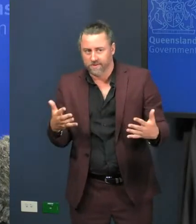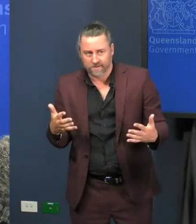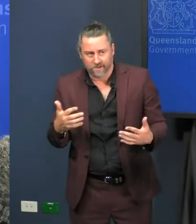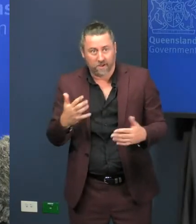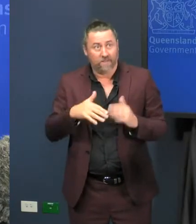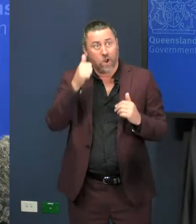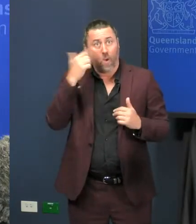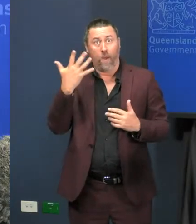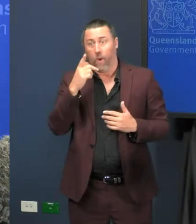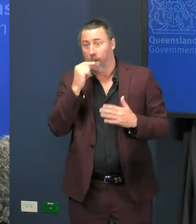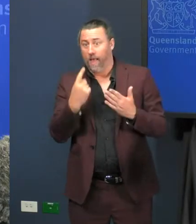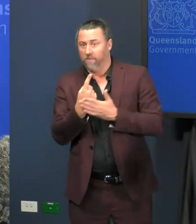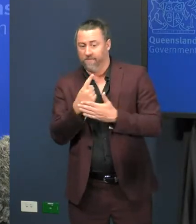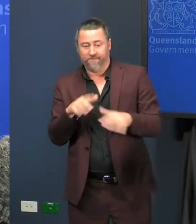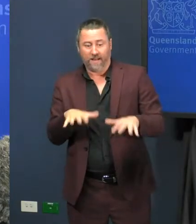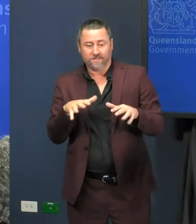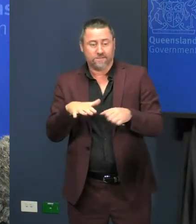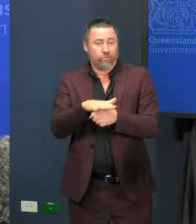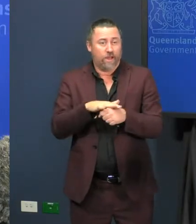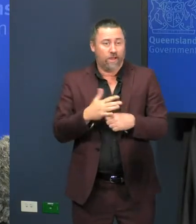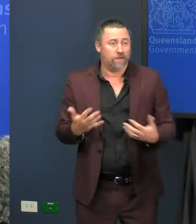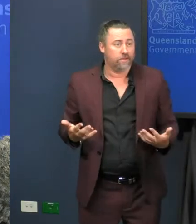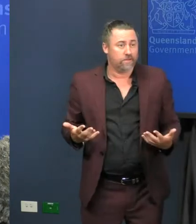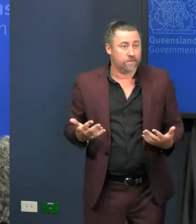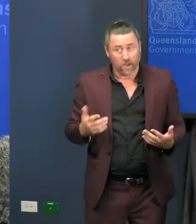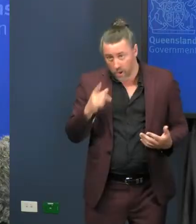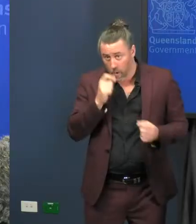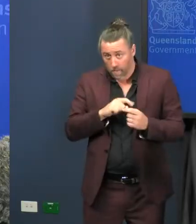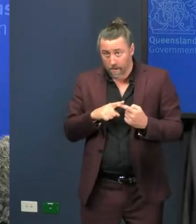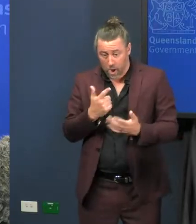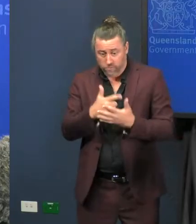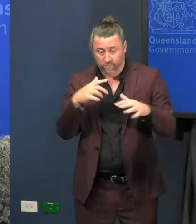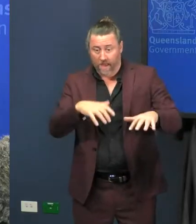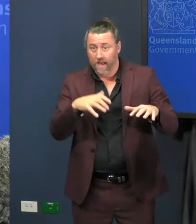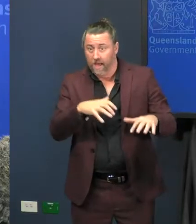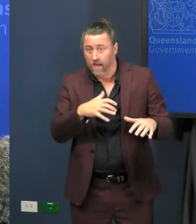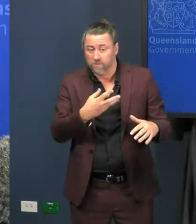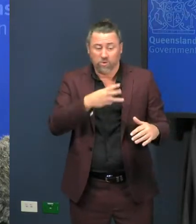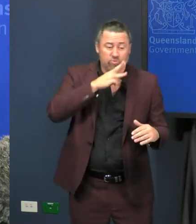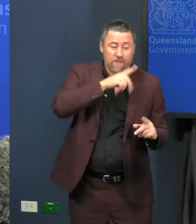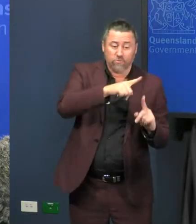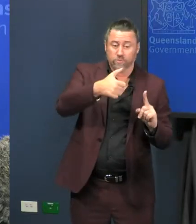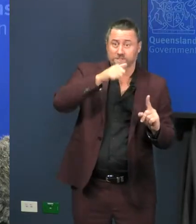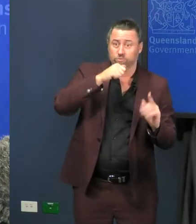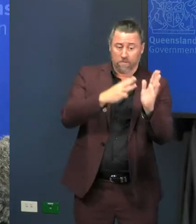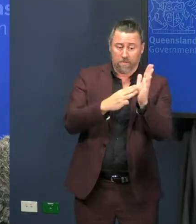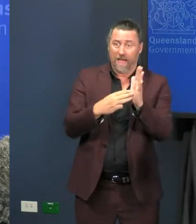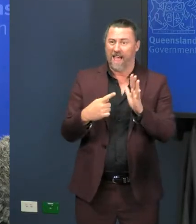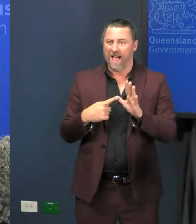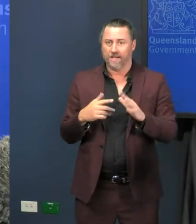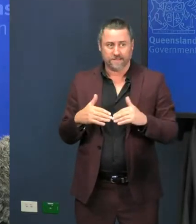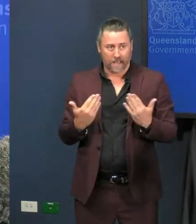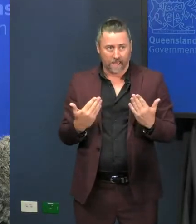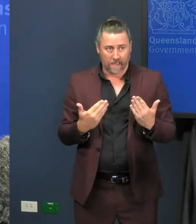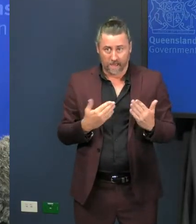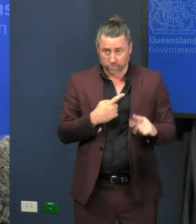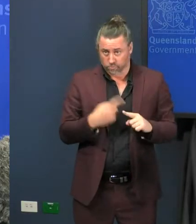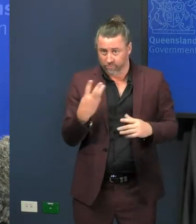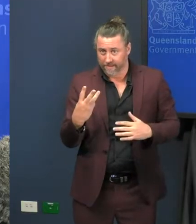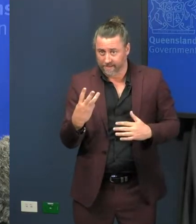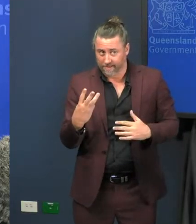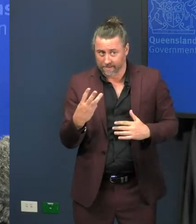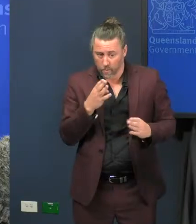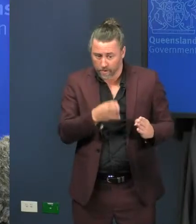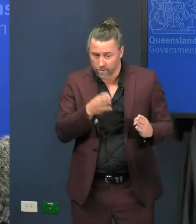for flooding. They're the prospect of large totals, and in catchments that are already reasonably full, there's a challenge